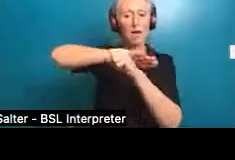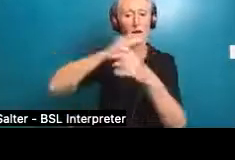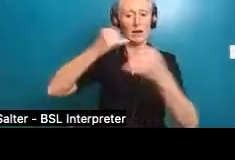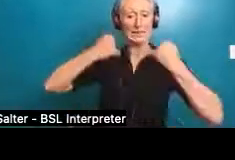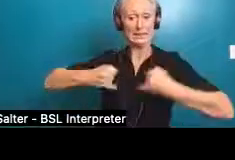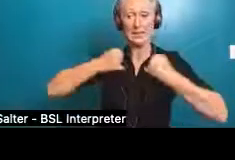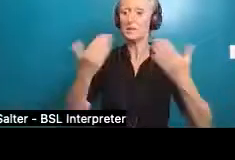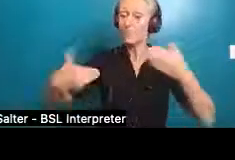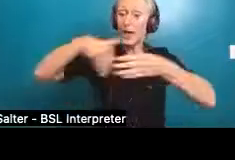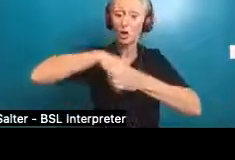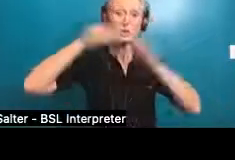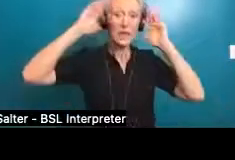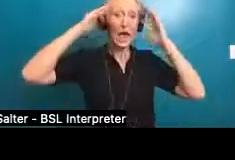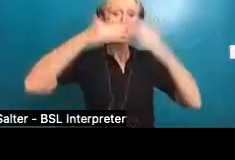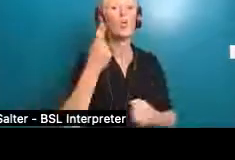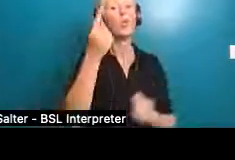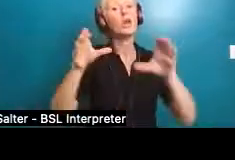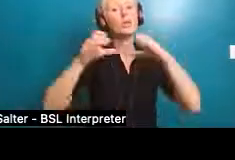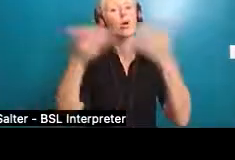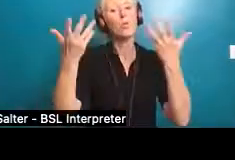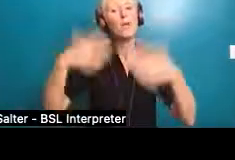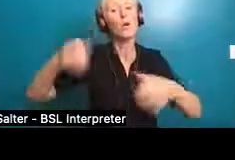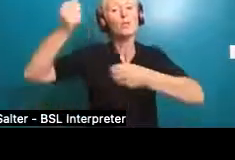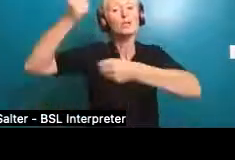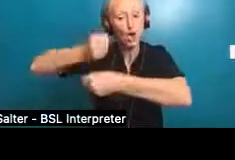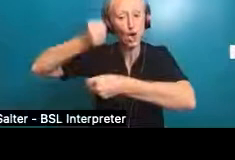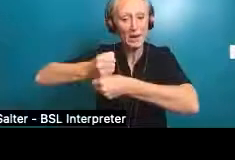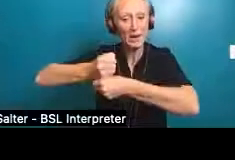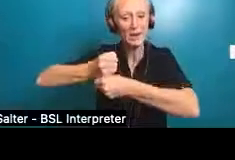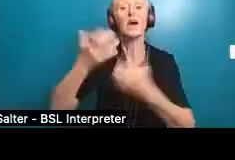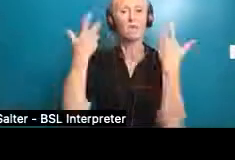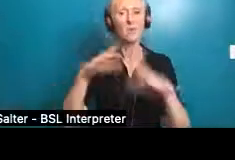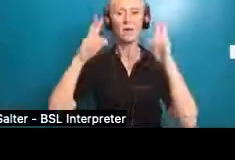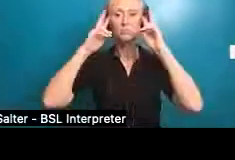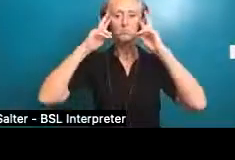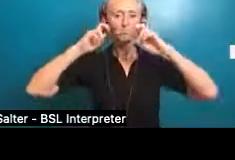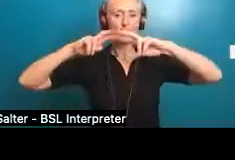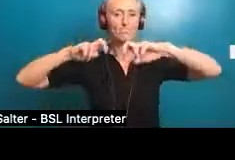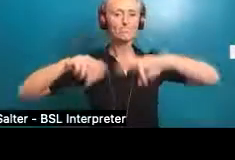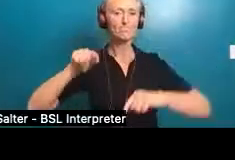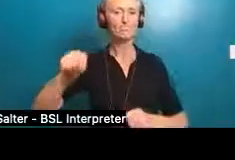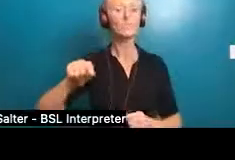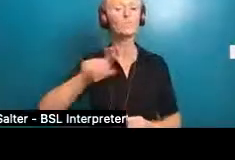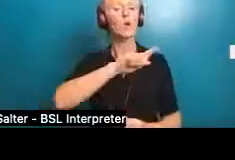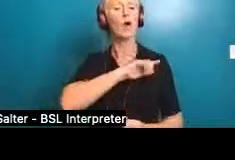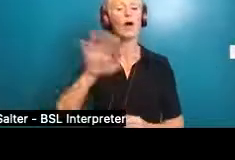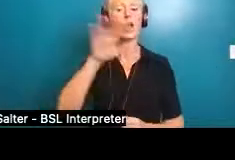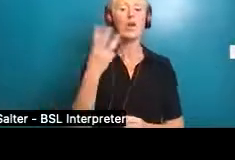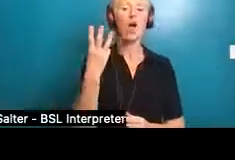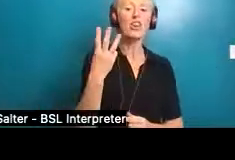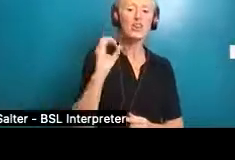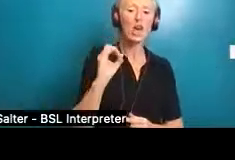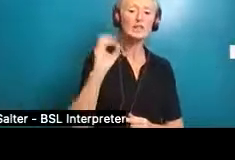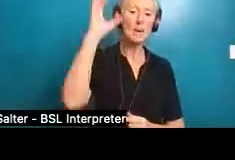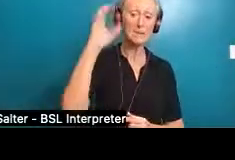group in Germany have done a lot of work on this, because around 30% of mutations for Ushers are